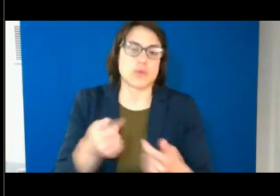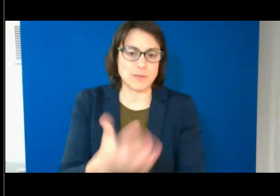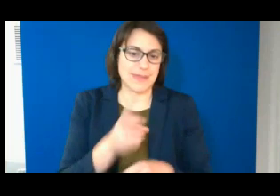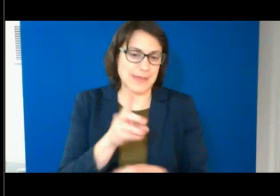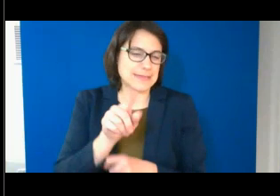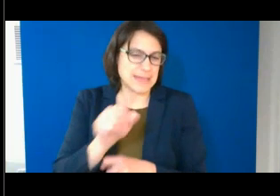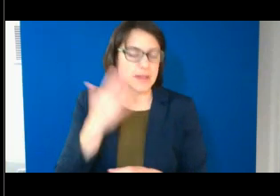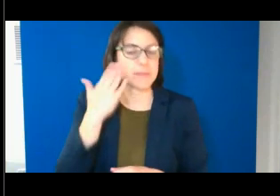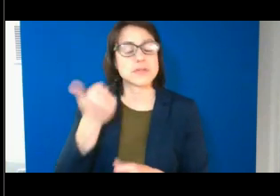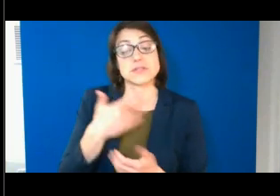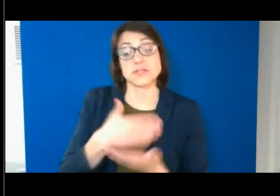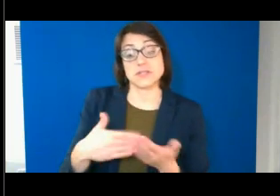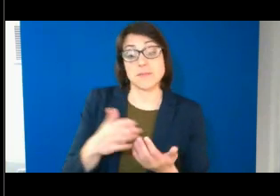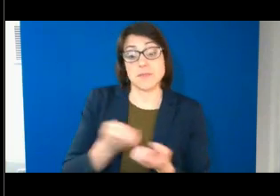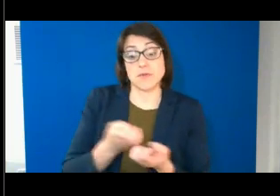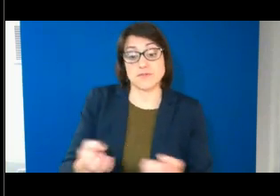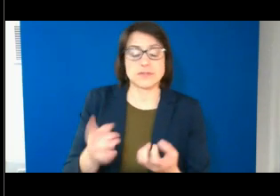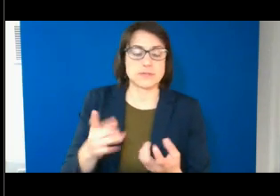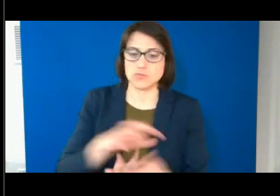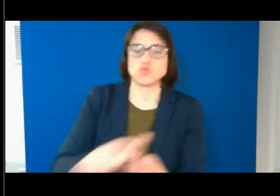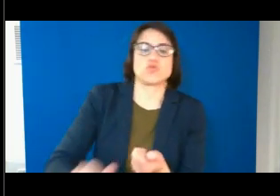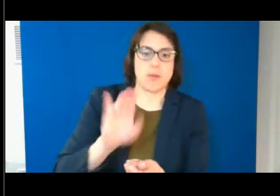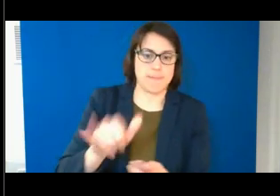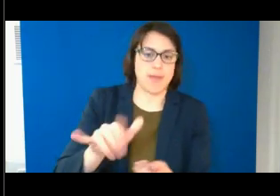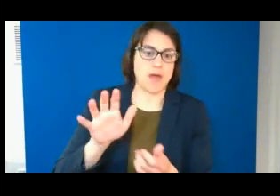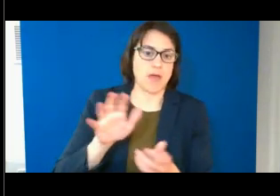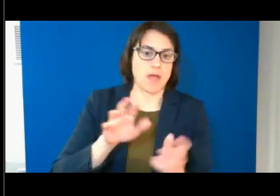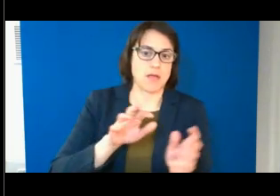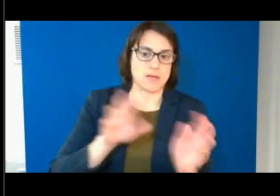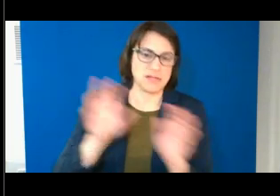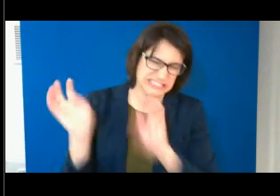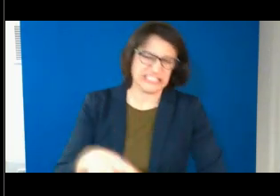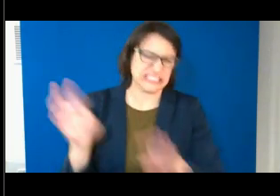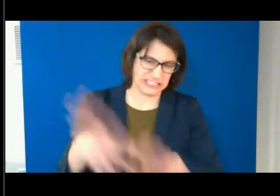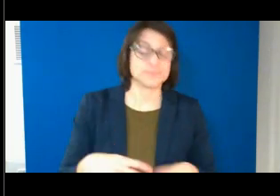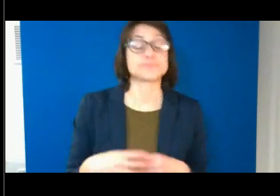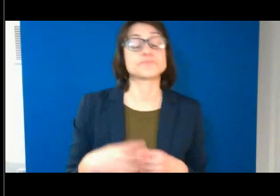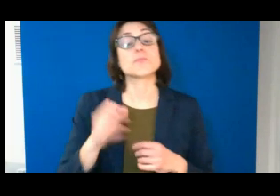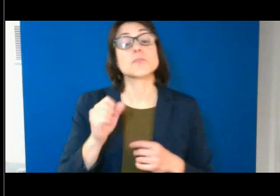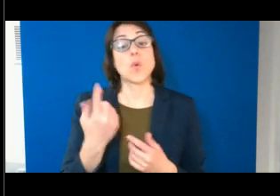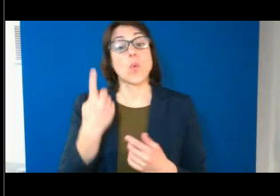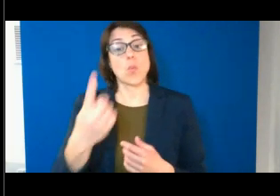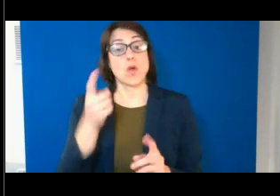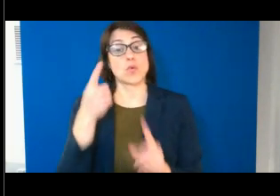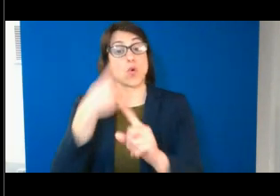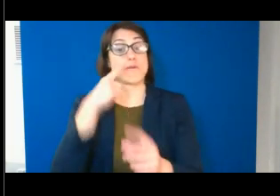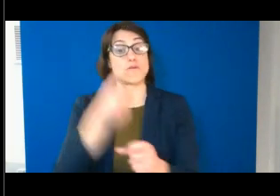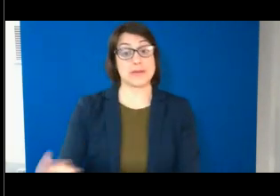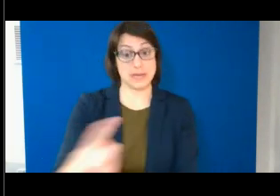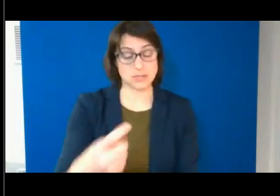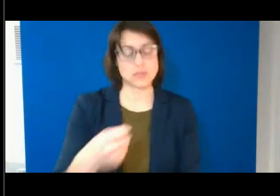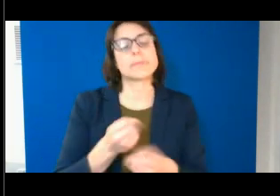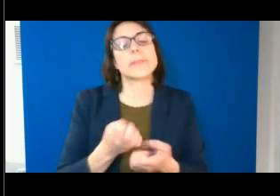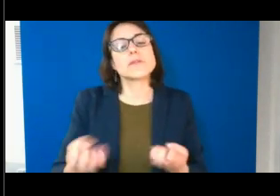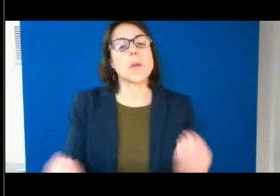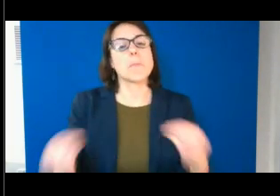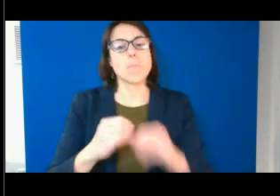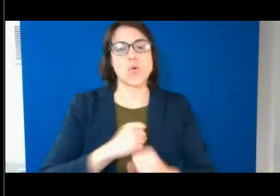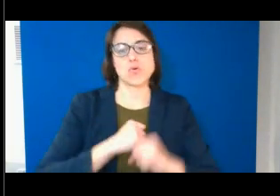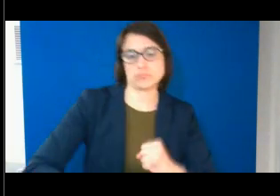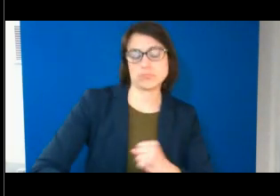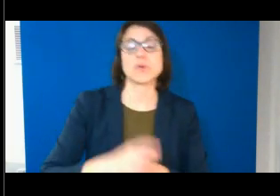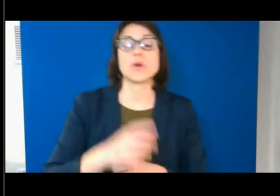you go to the next slide, one of our new aims for next year is to really make our devices for deployment a lot more robust. So instead of it being